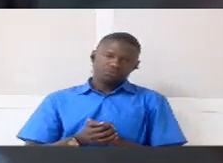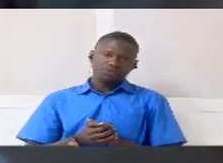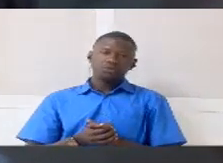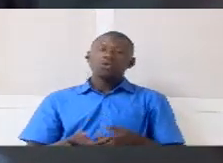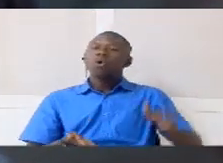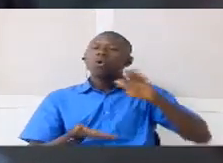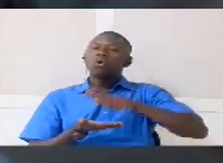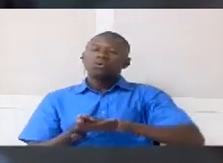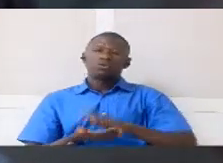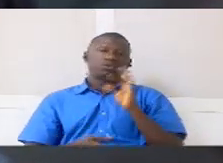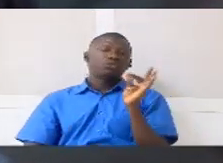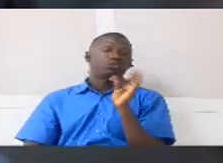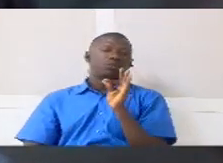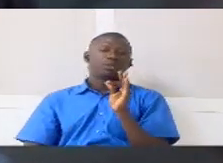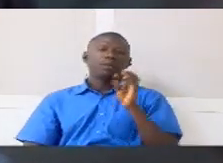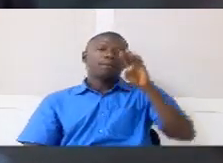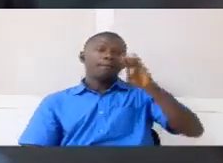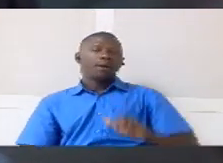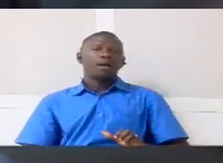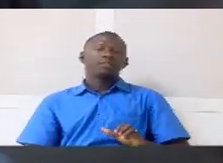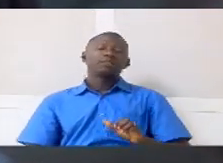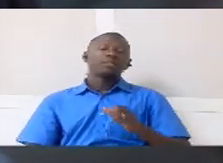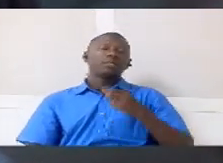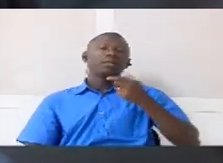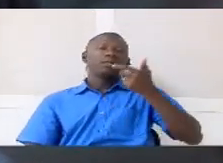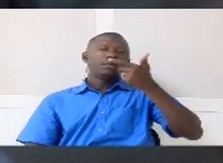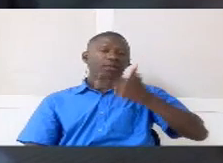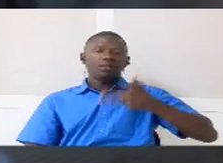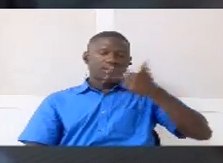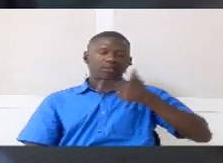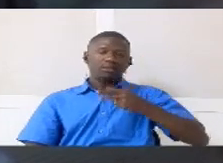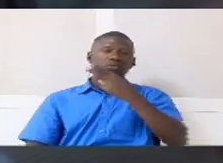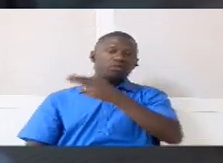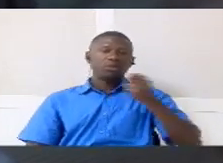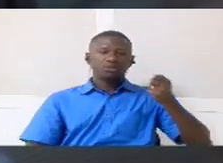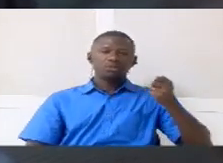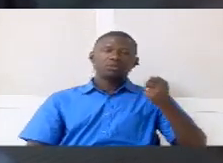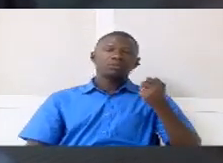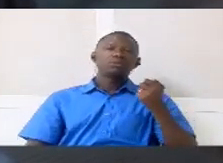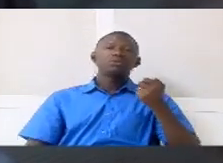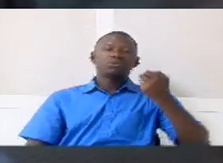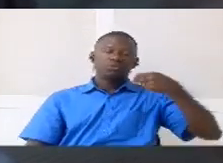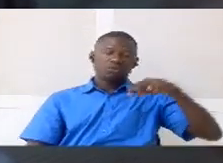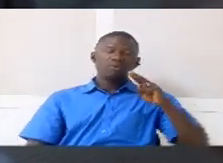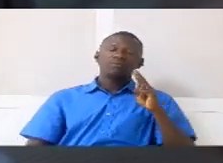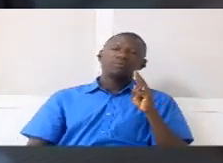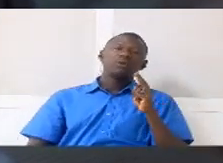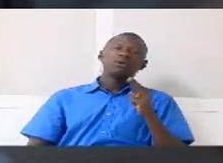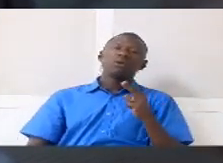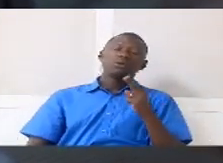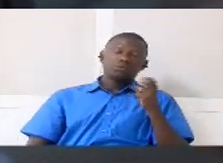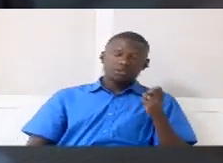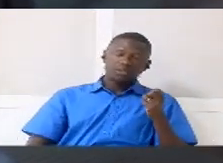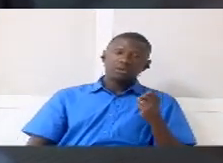On Tuesday, March 18th, 2002, only 2 days into our 13th session,